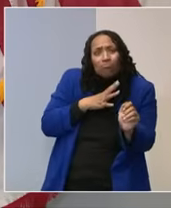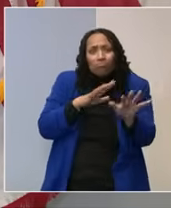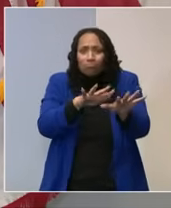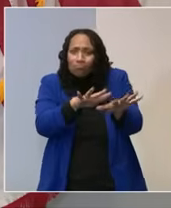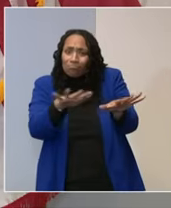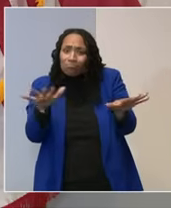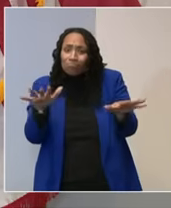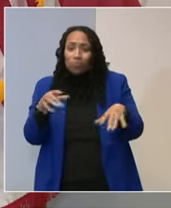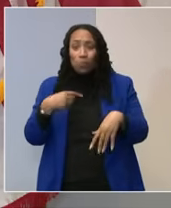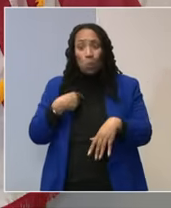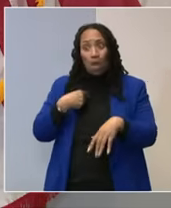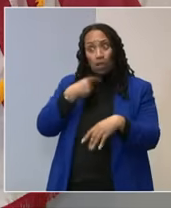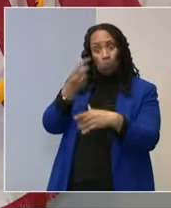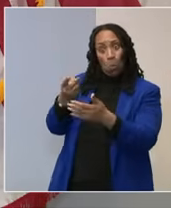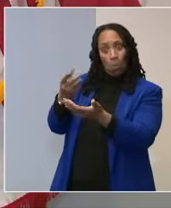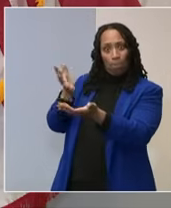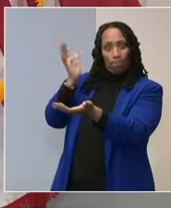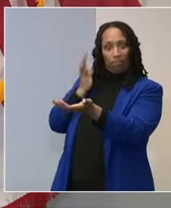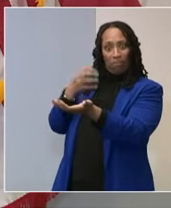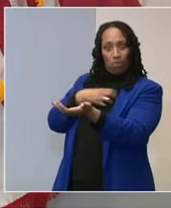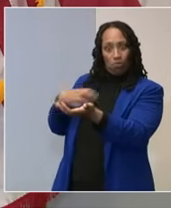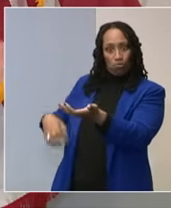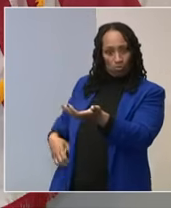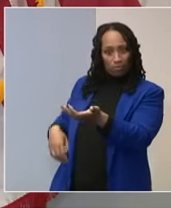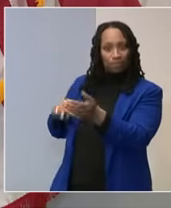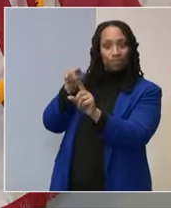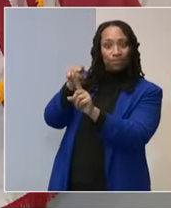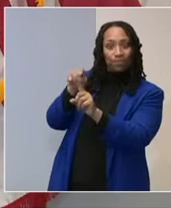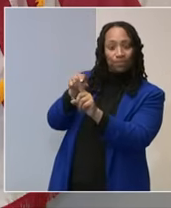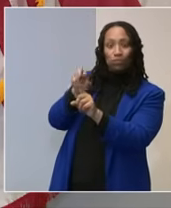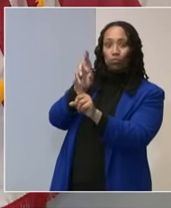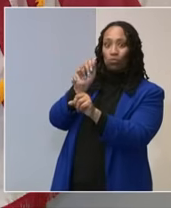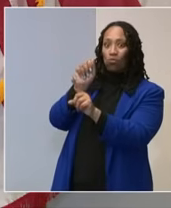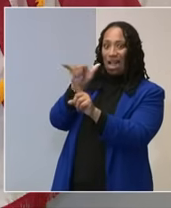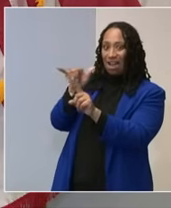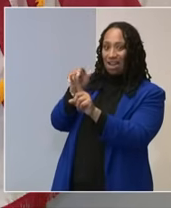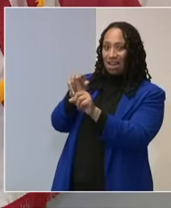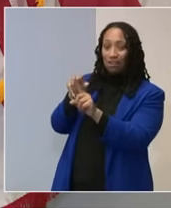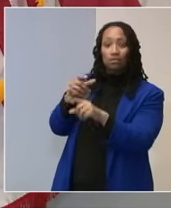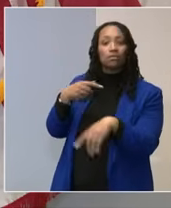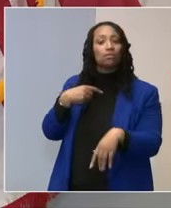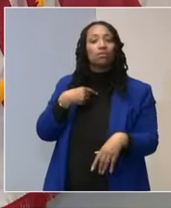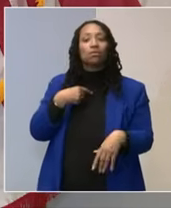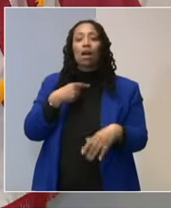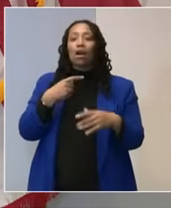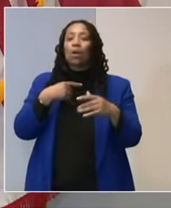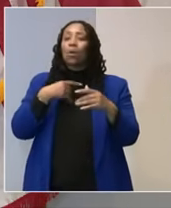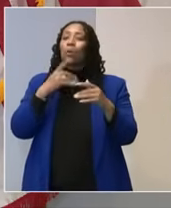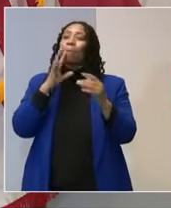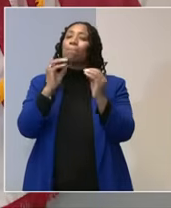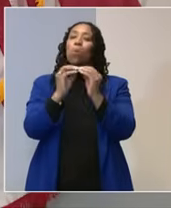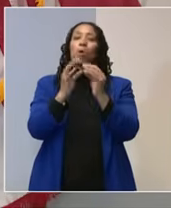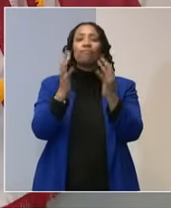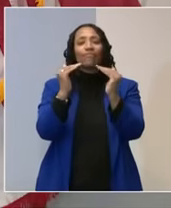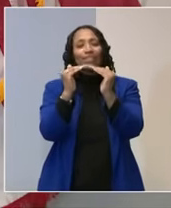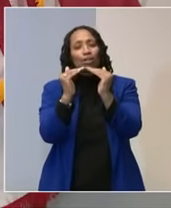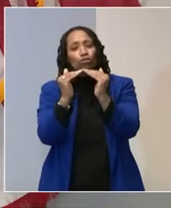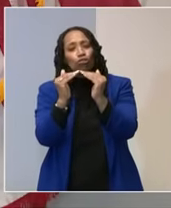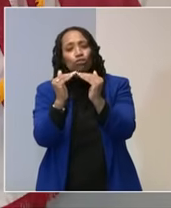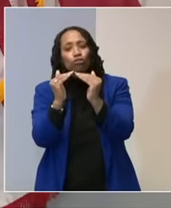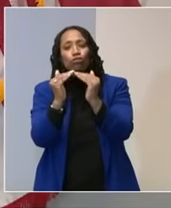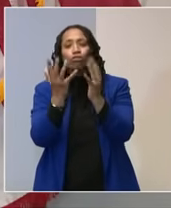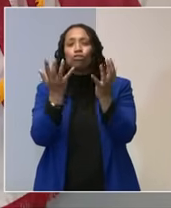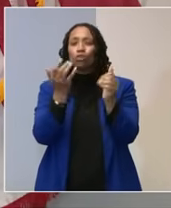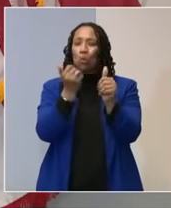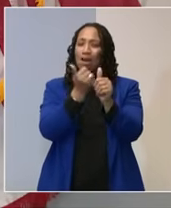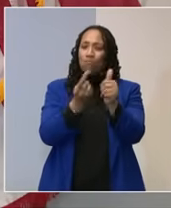everything possible to be fair to the outgoing cabinet members. So if I knew like I was going in a different direction, I'd